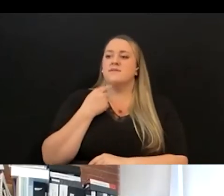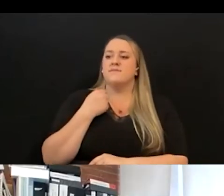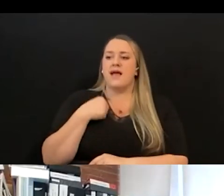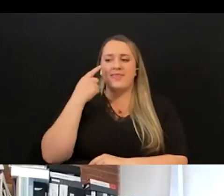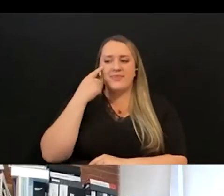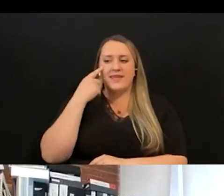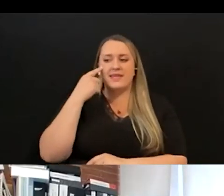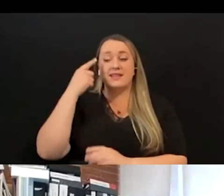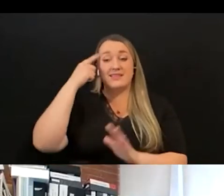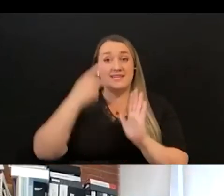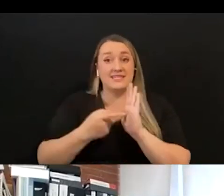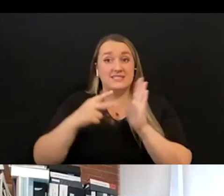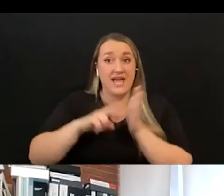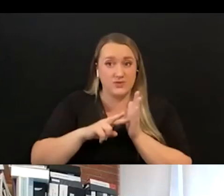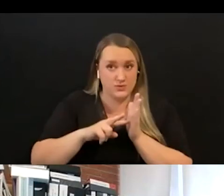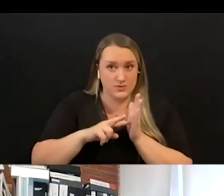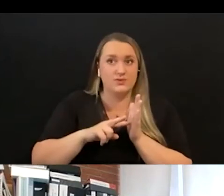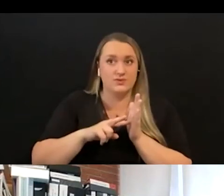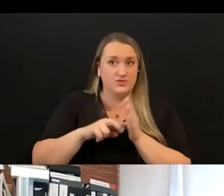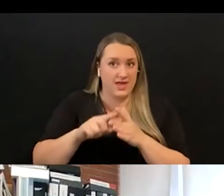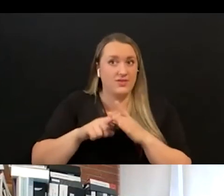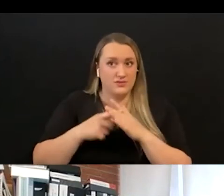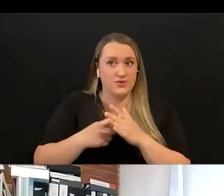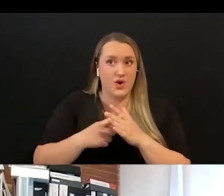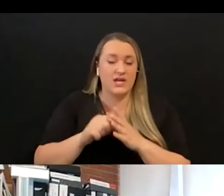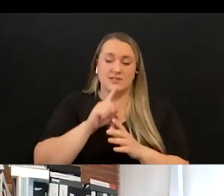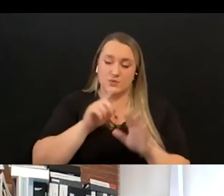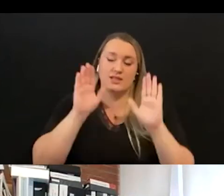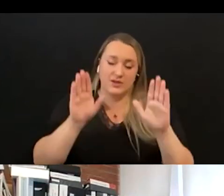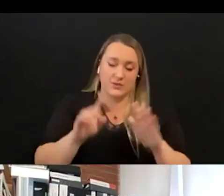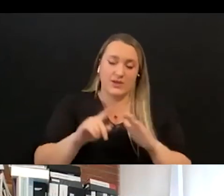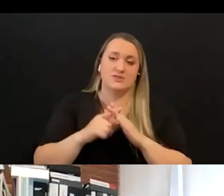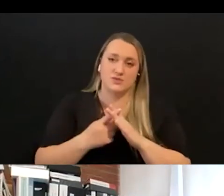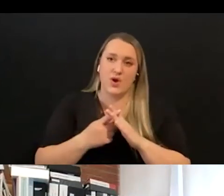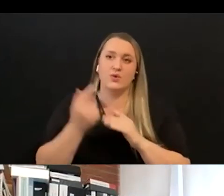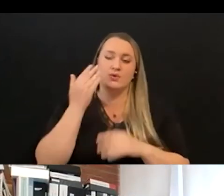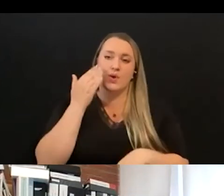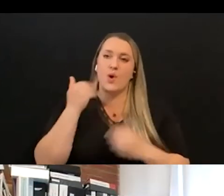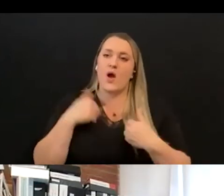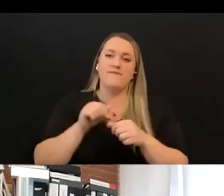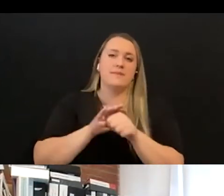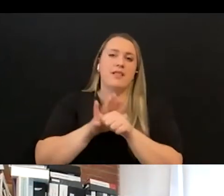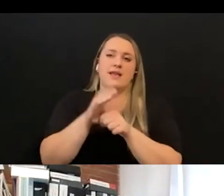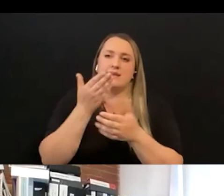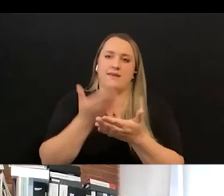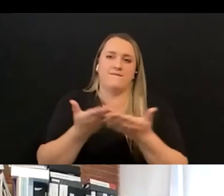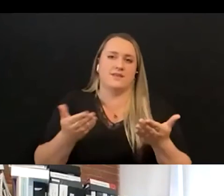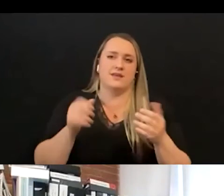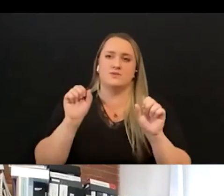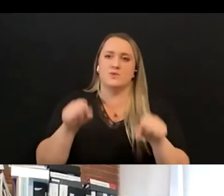intention, at the start is a great start. And, there are plenty of things that you can implement